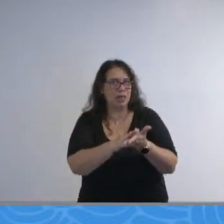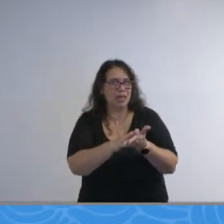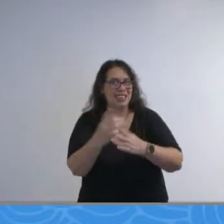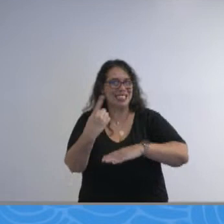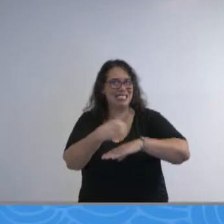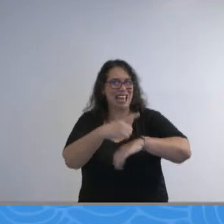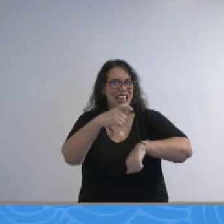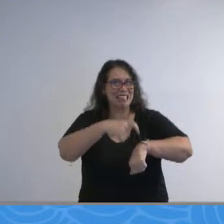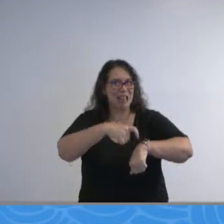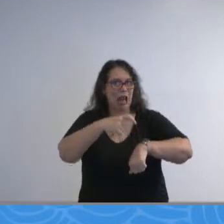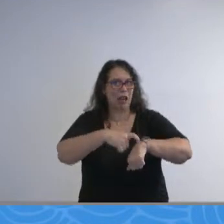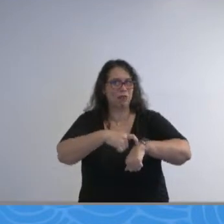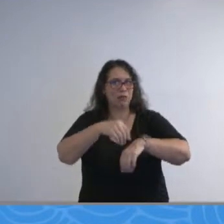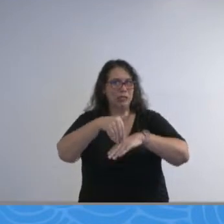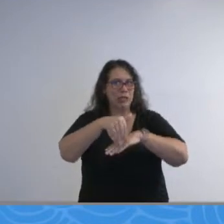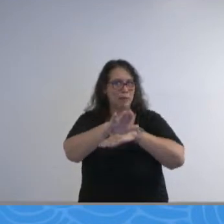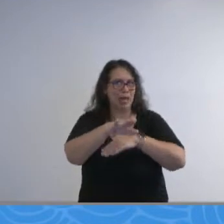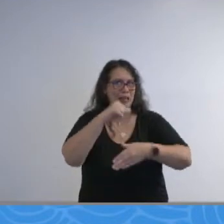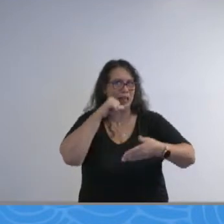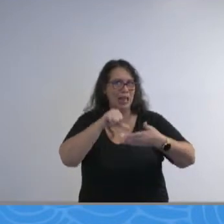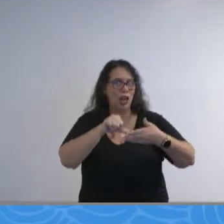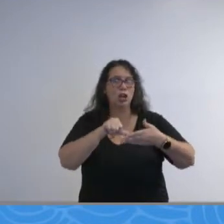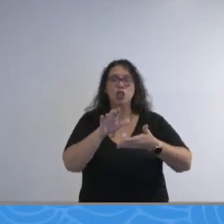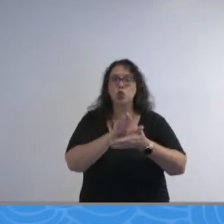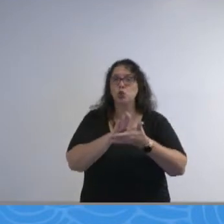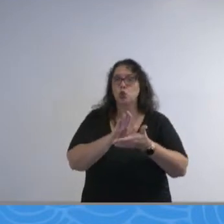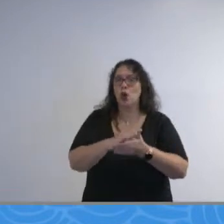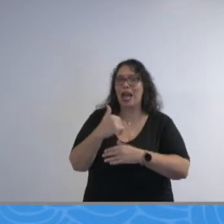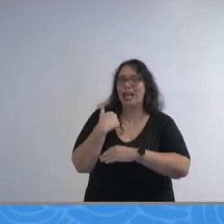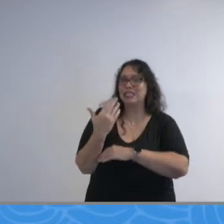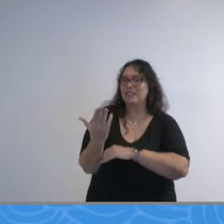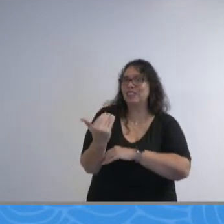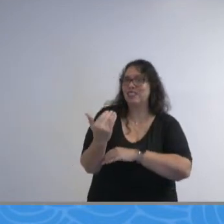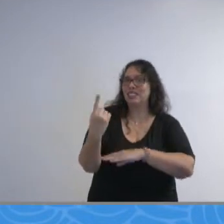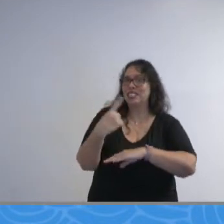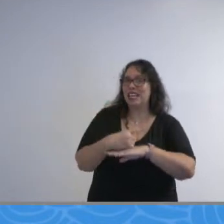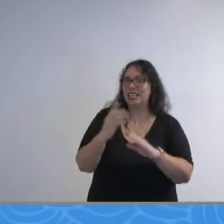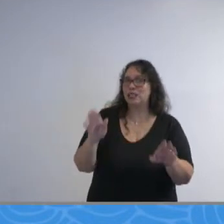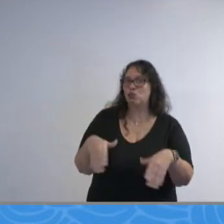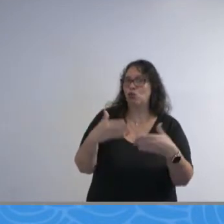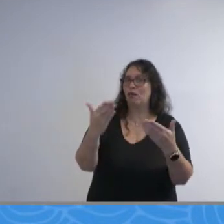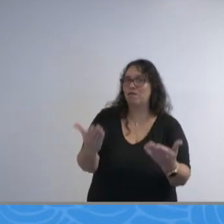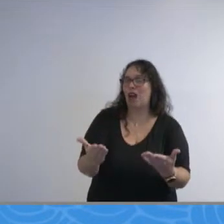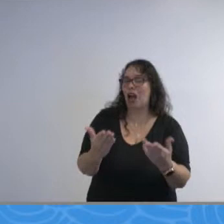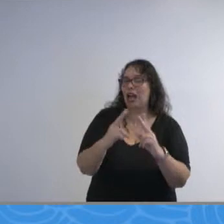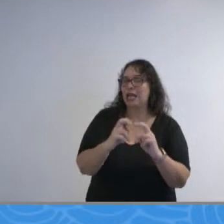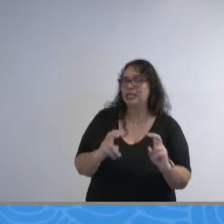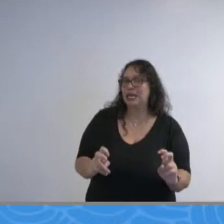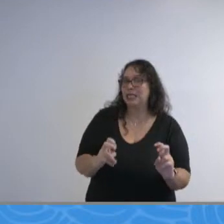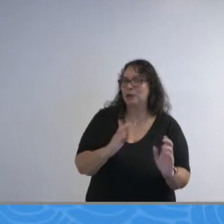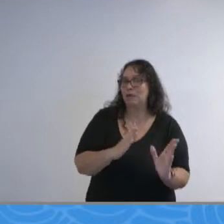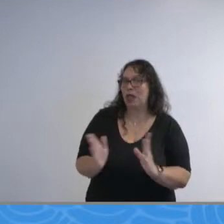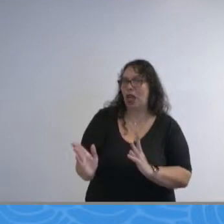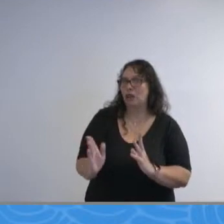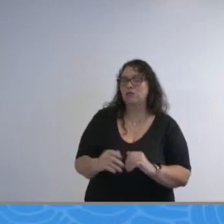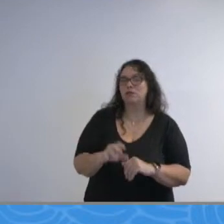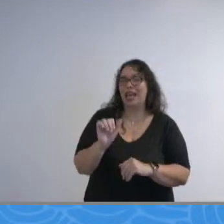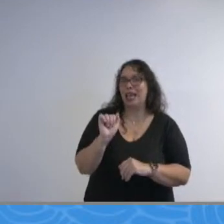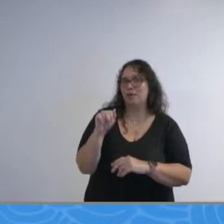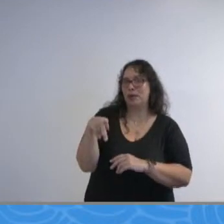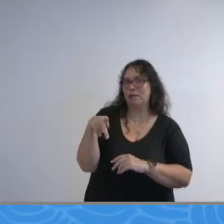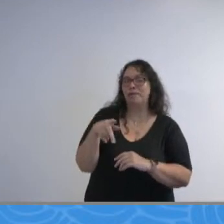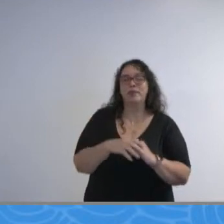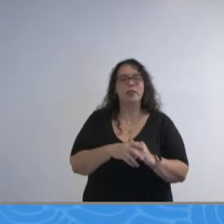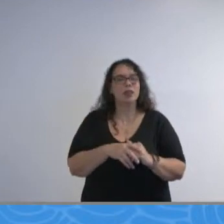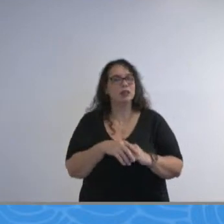the school, once you submit it, has 15 days to give you an assessment plan. So the school will say, okay, yes, we will assess your